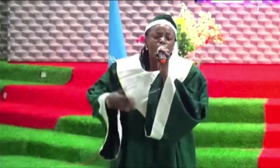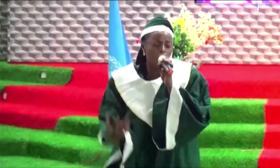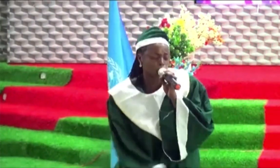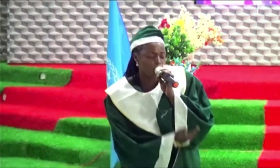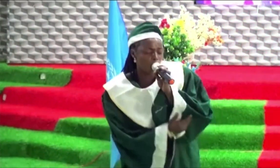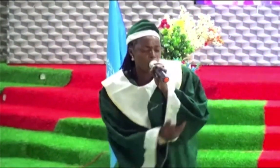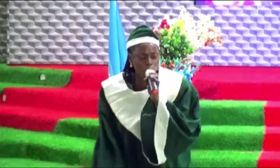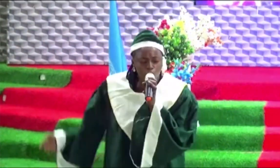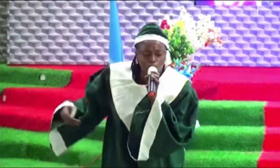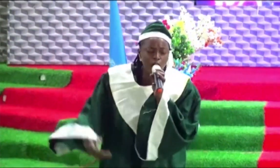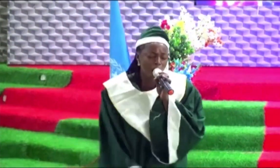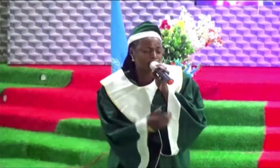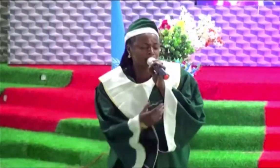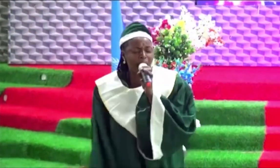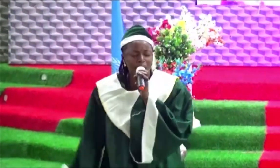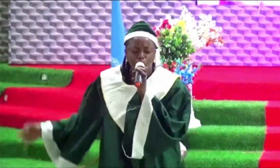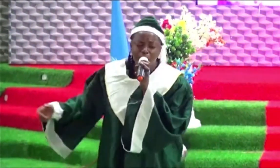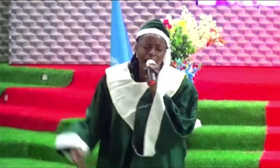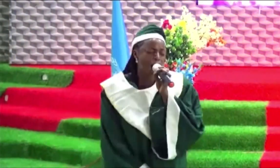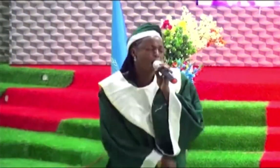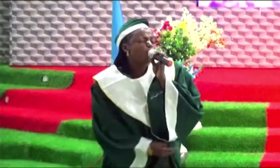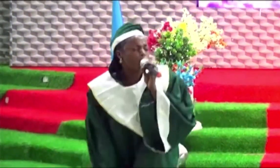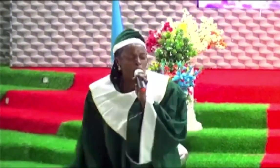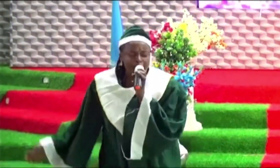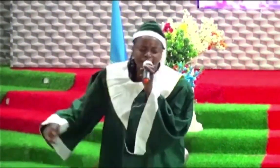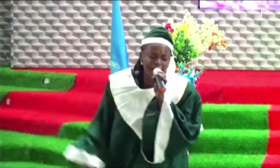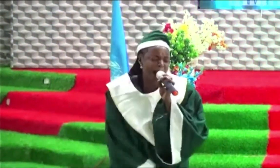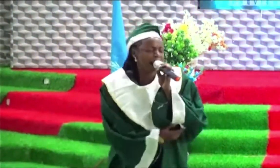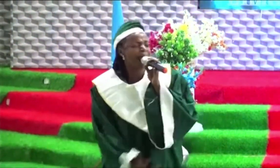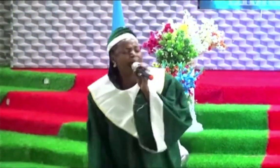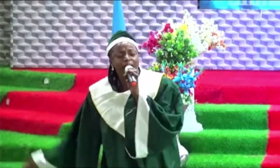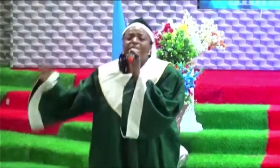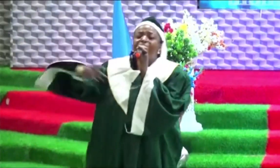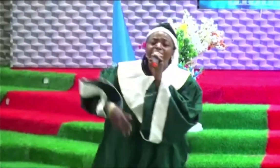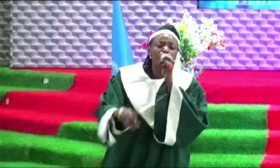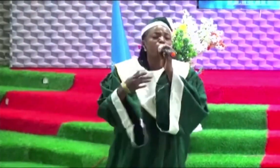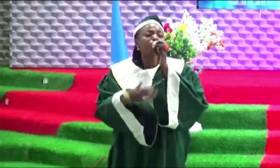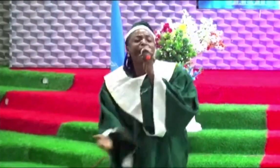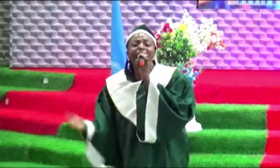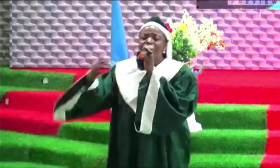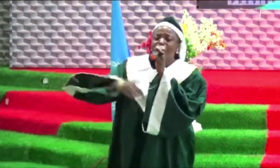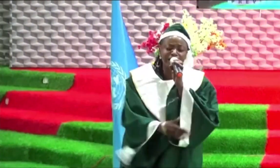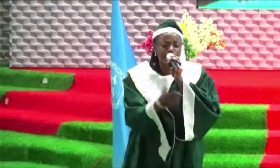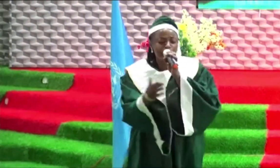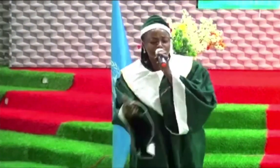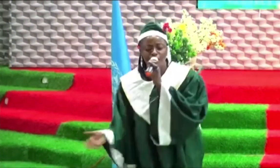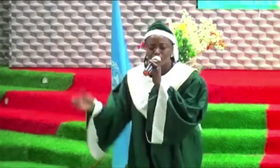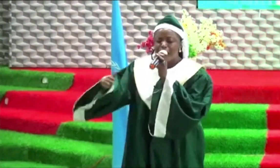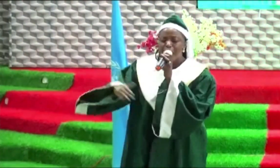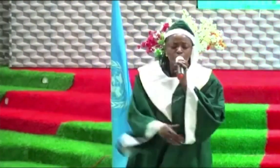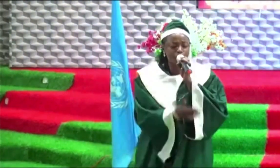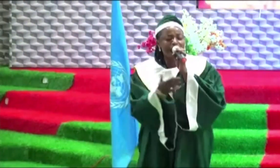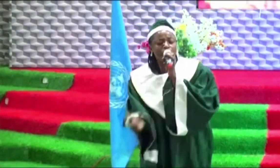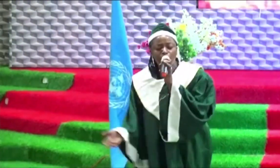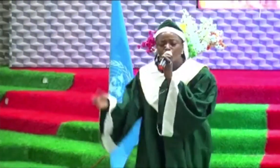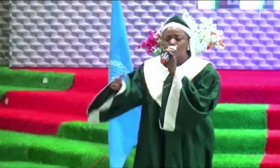Kò sóhun tó kọjá àdúrà o. Kò sí rárá. Àdúrà ní ìjábẹ́ sí ìgbà ò